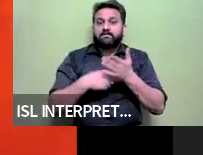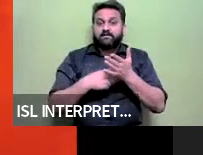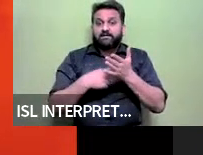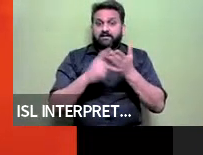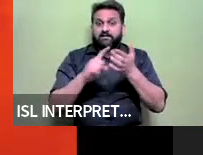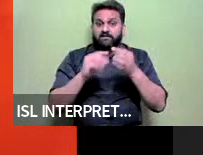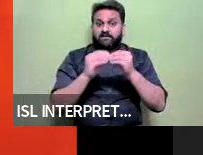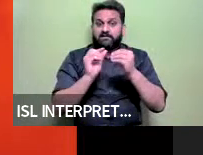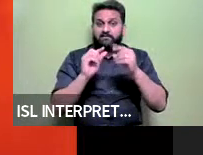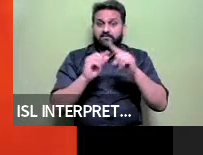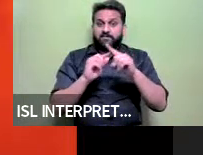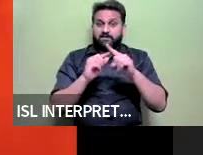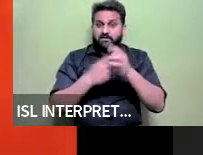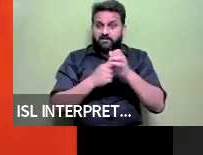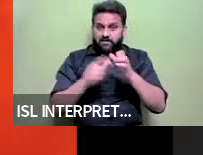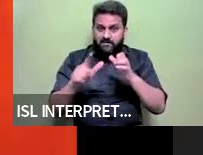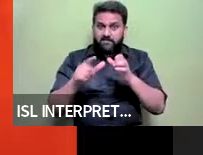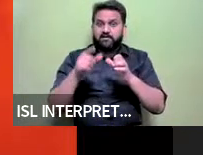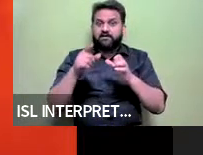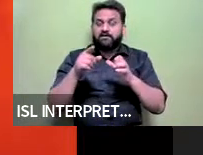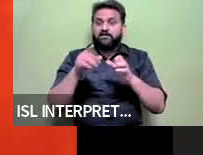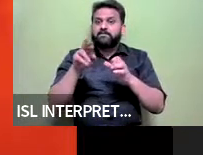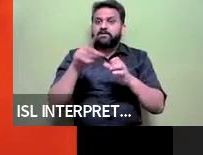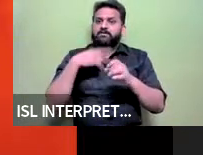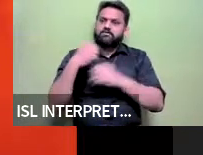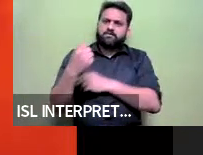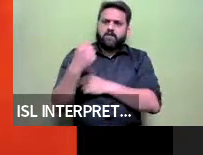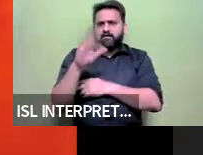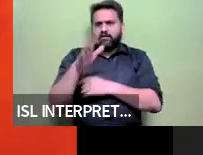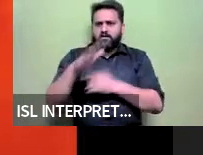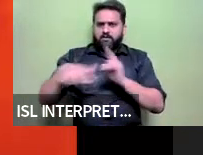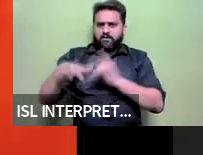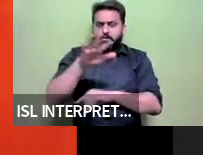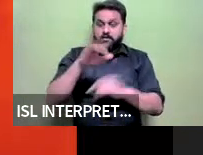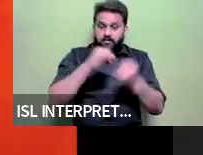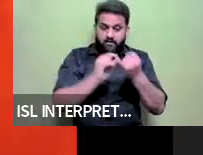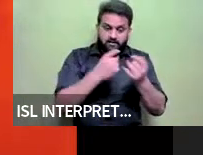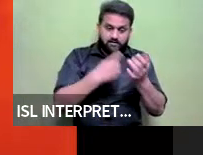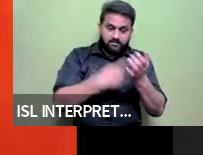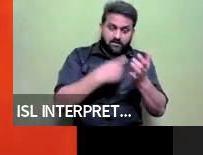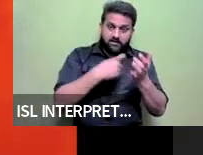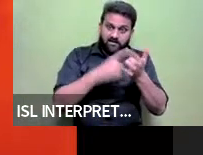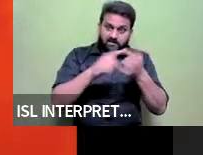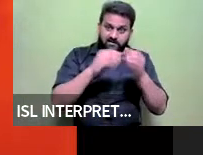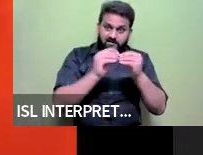not your right. Rebuttal is your right as a claimant. Sur-rebuttal is